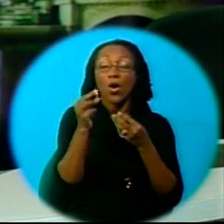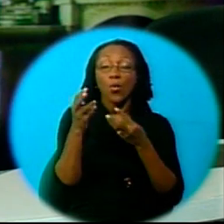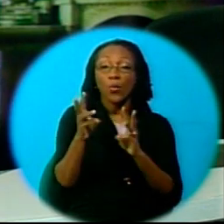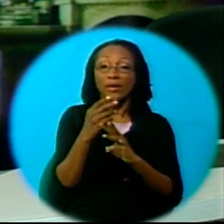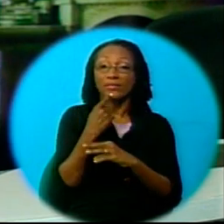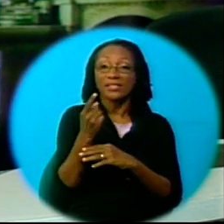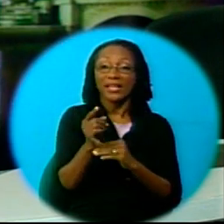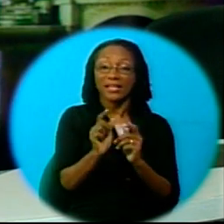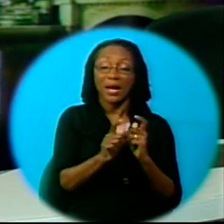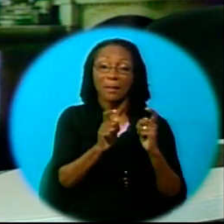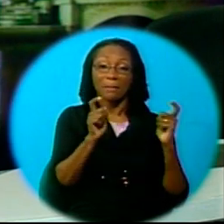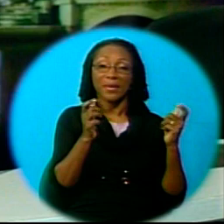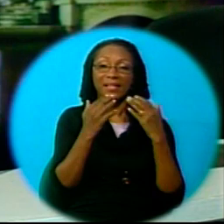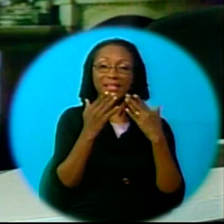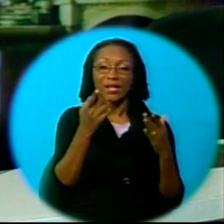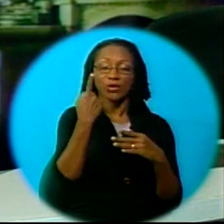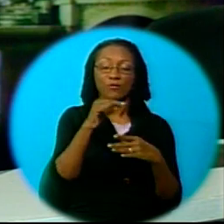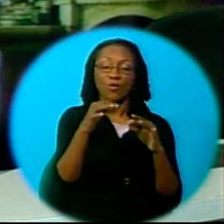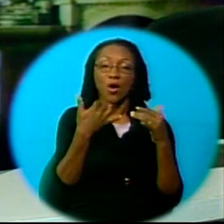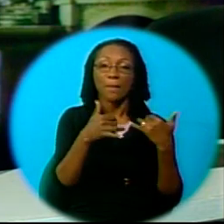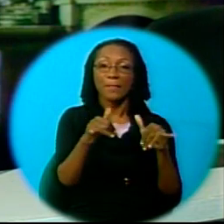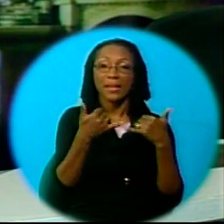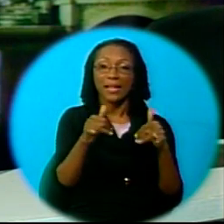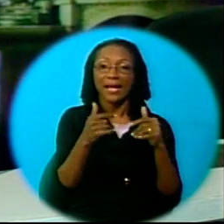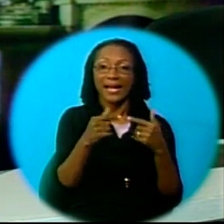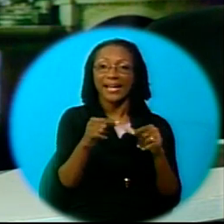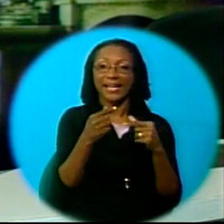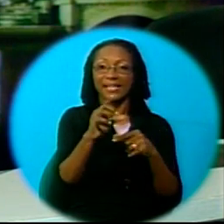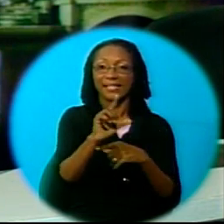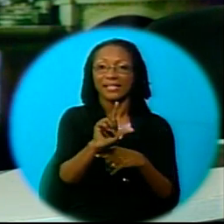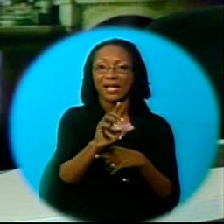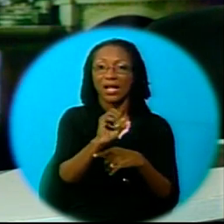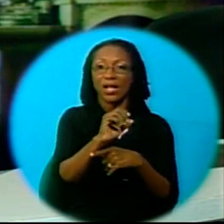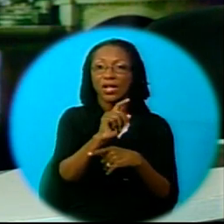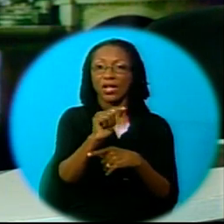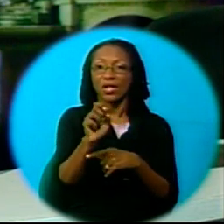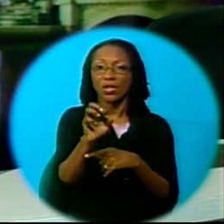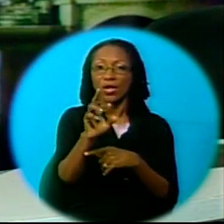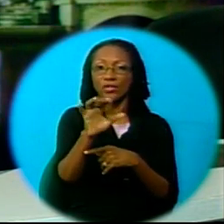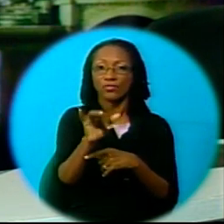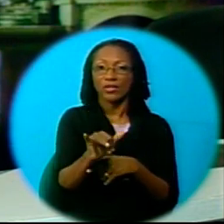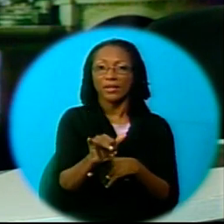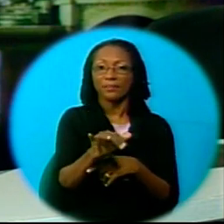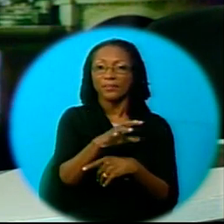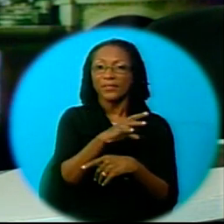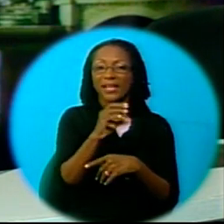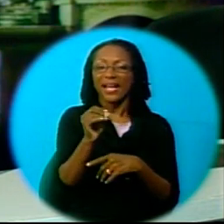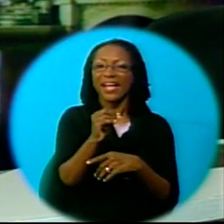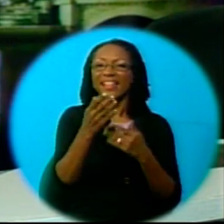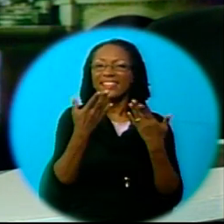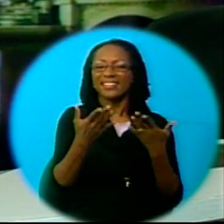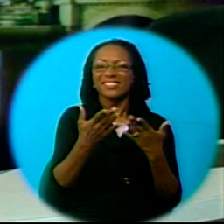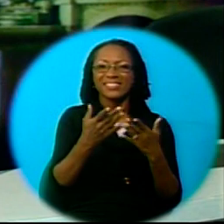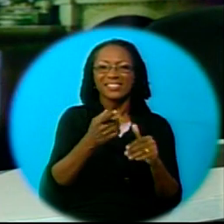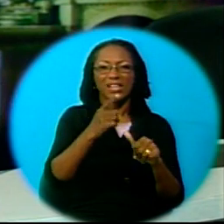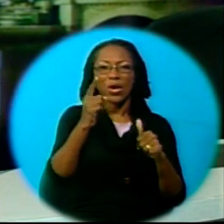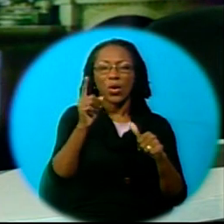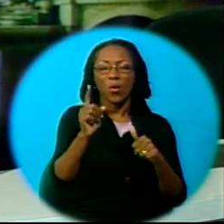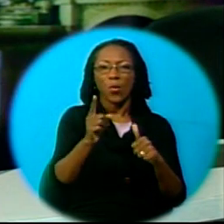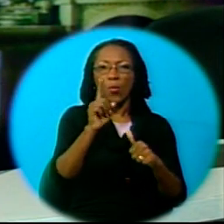big thank you for playing the games. The increased starting jackpot is one-off, and after this jackpot